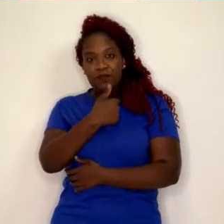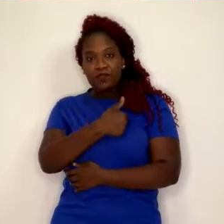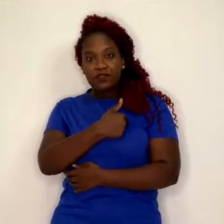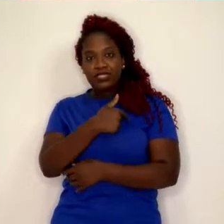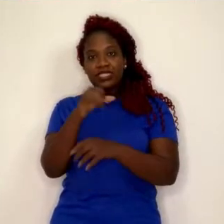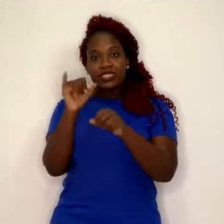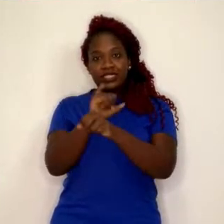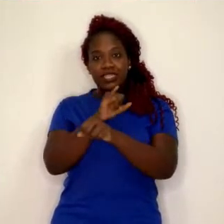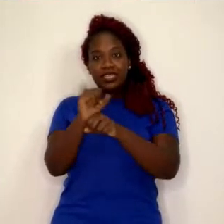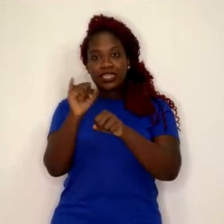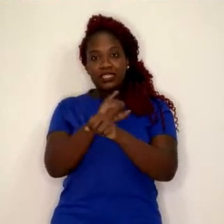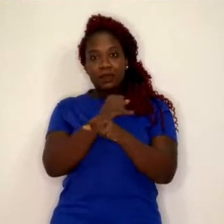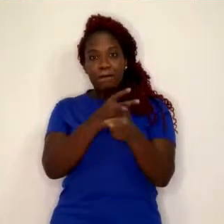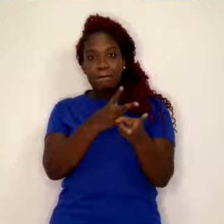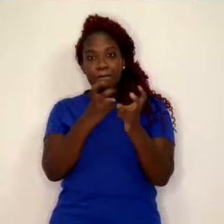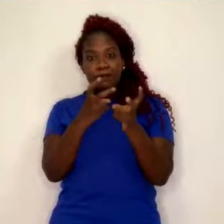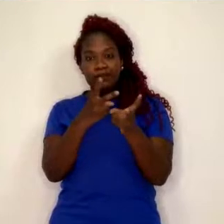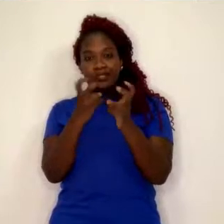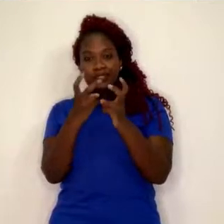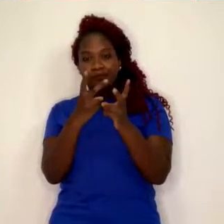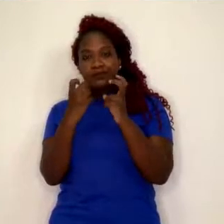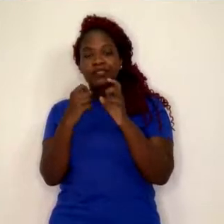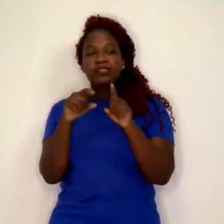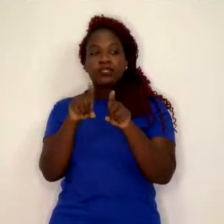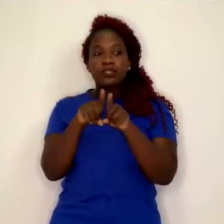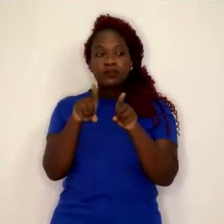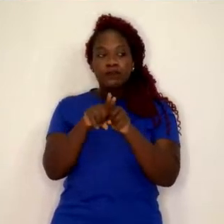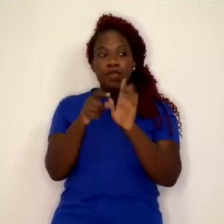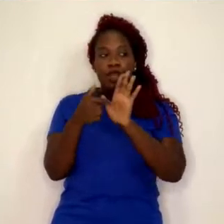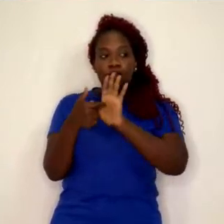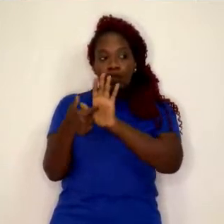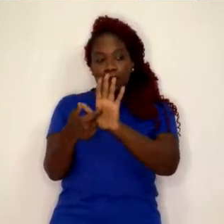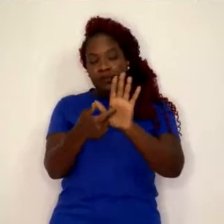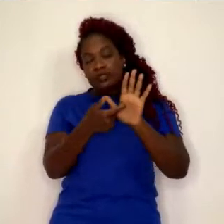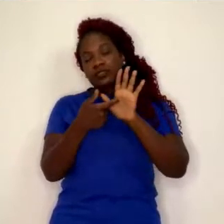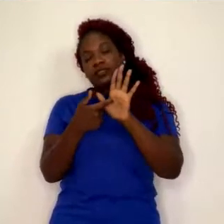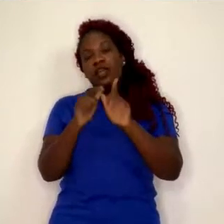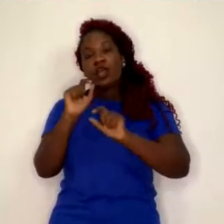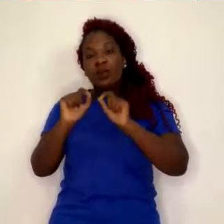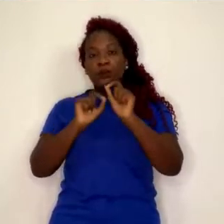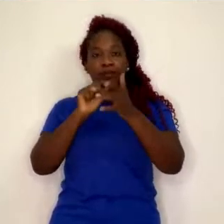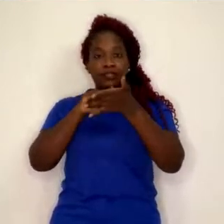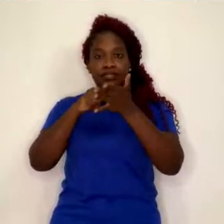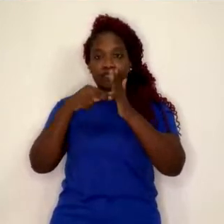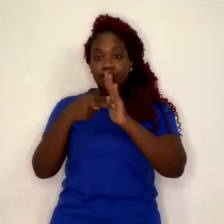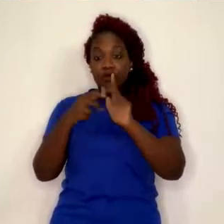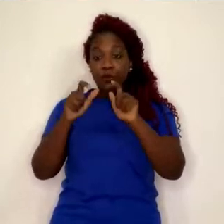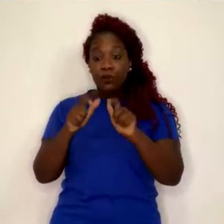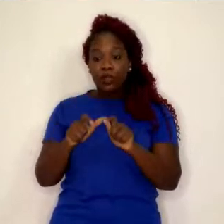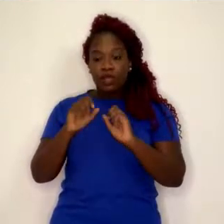honoring and recognizing his legacy and at the same time